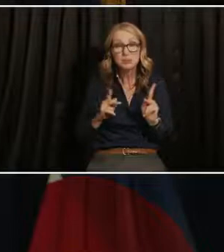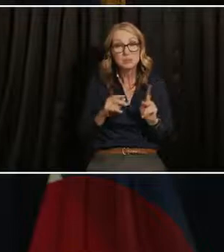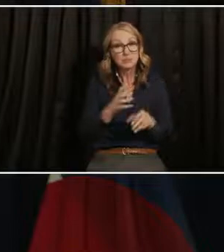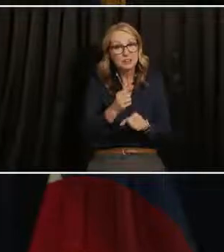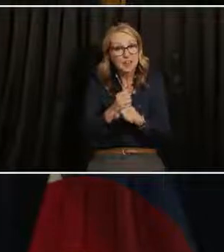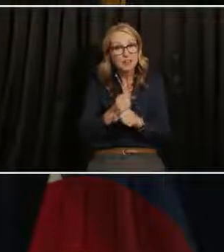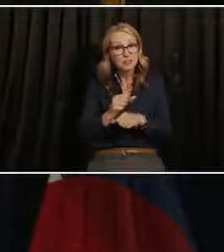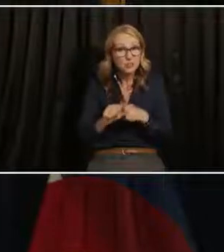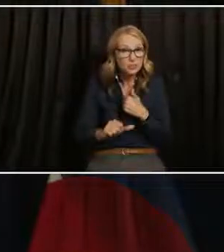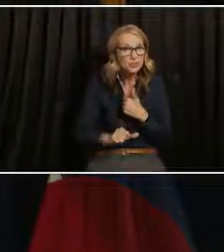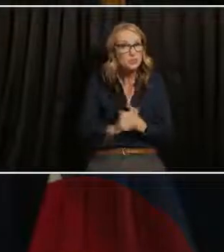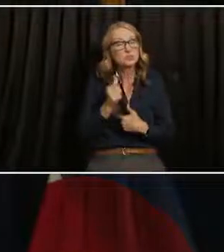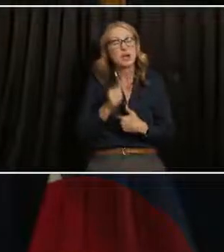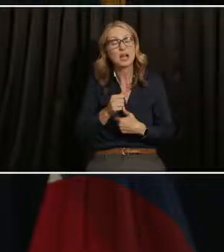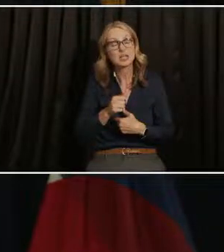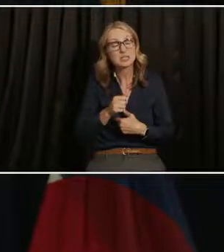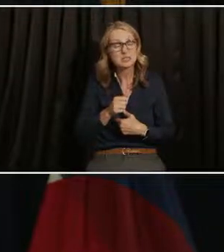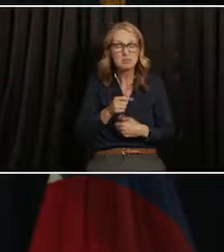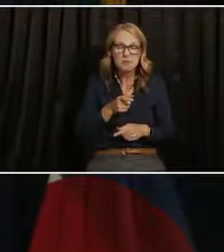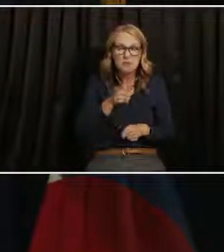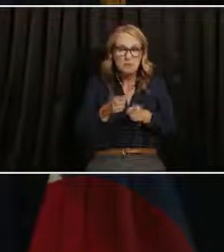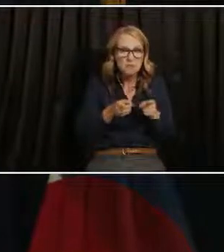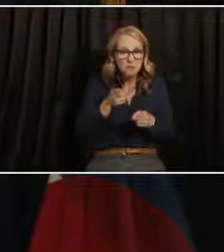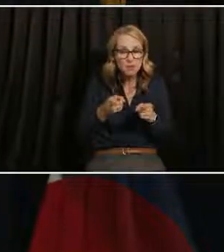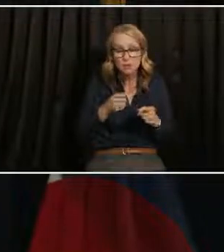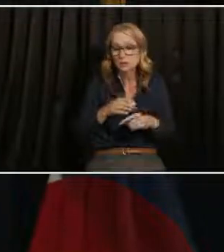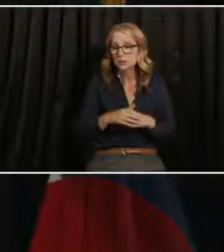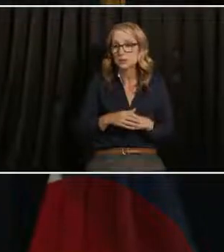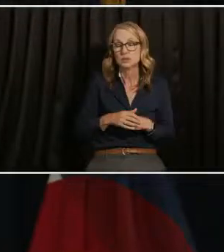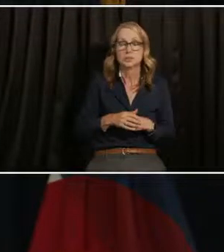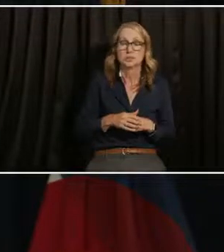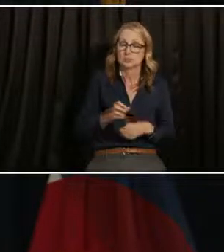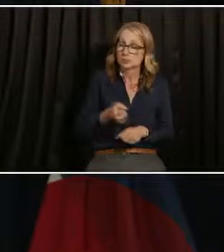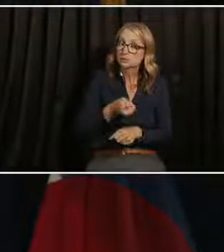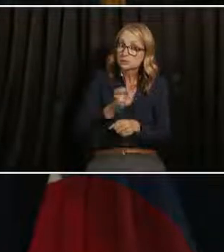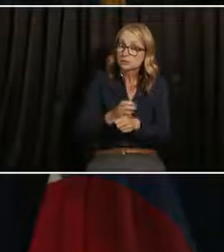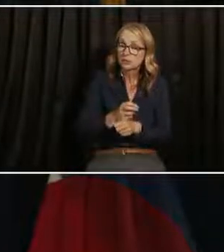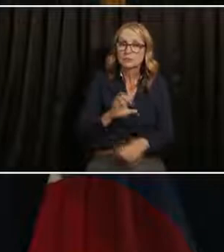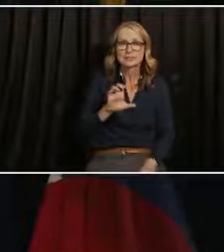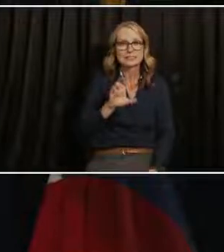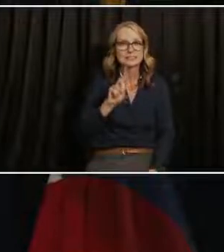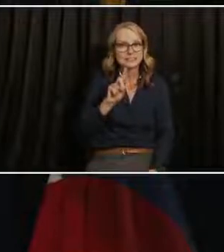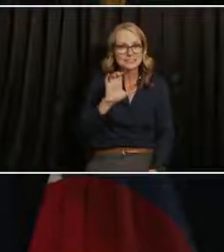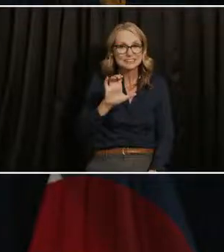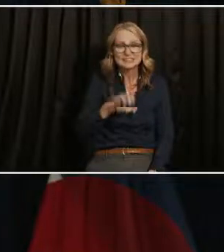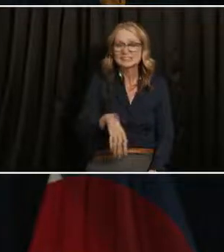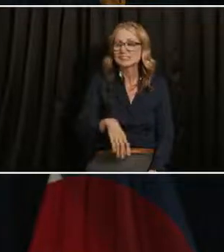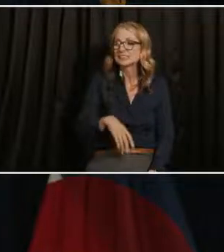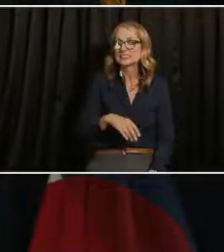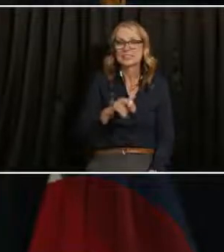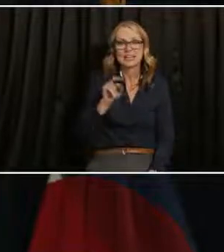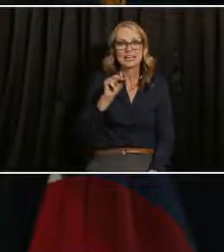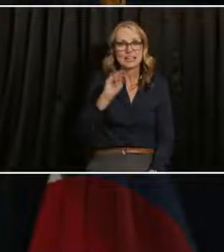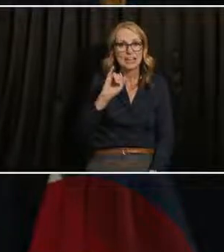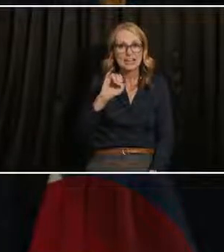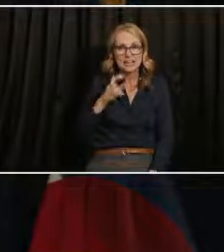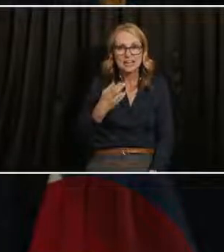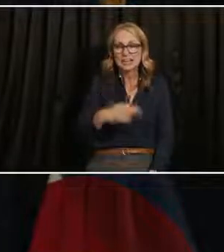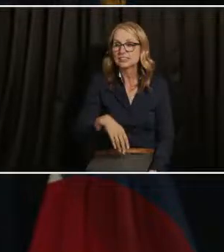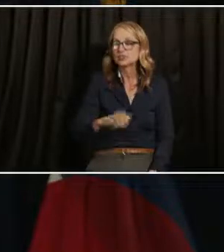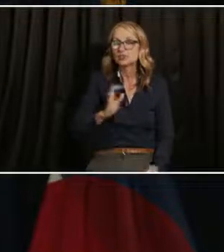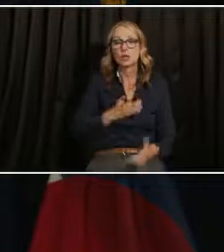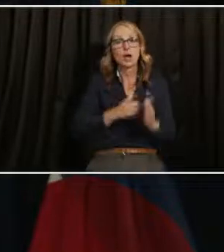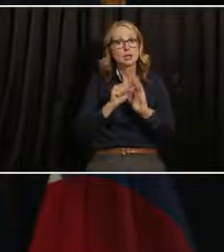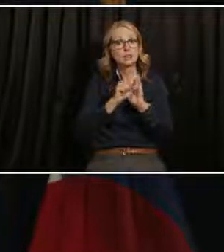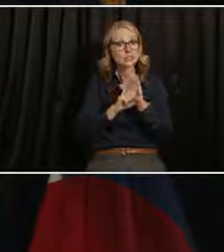very difficult time. The CDC, the FDA, the NIH, our state team, including Dr. Rachel Herlihy and our